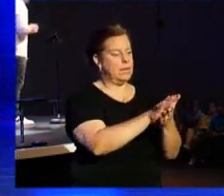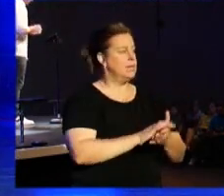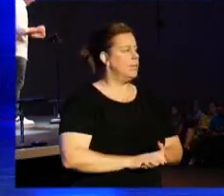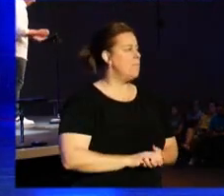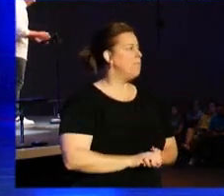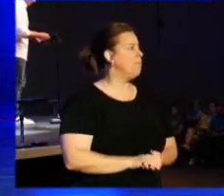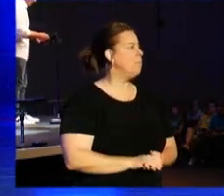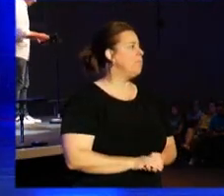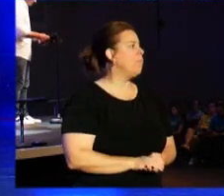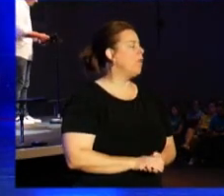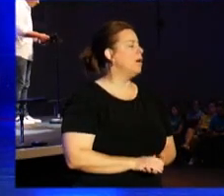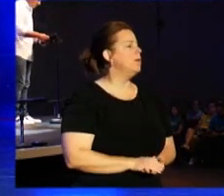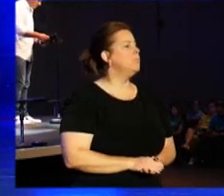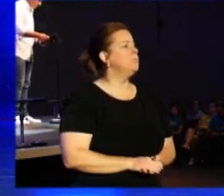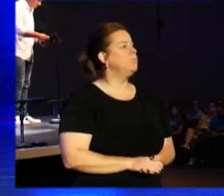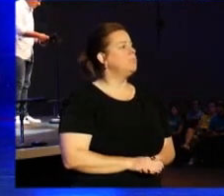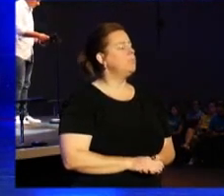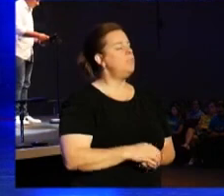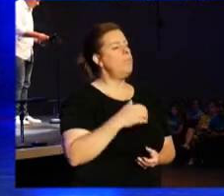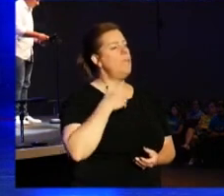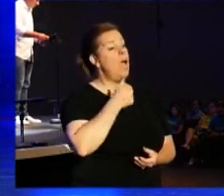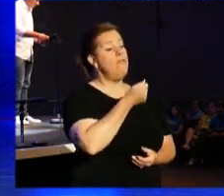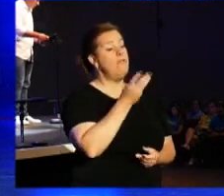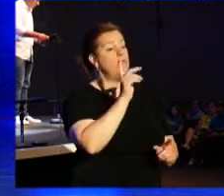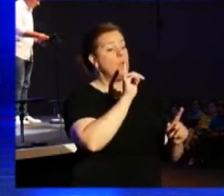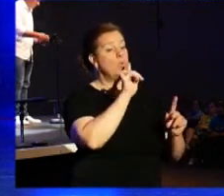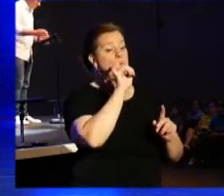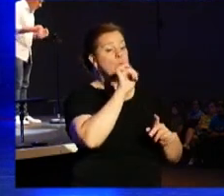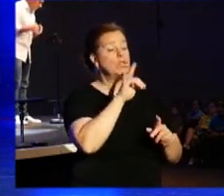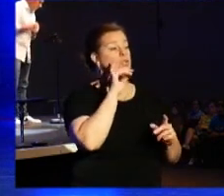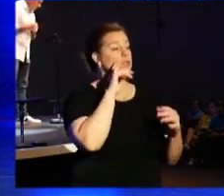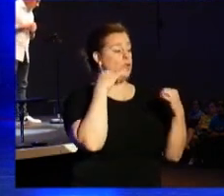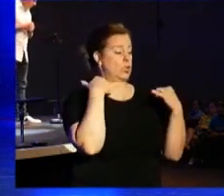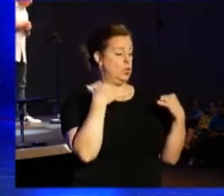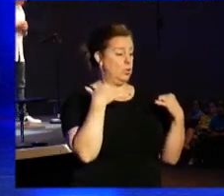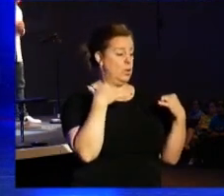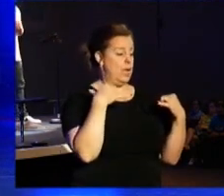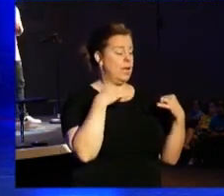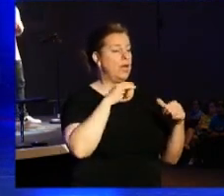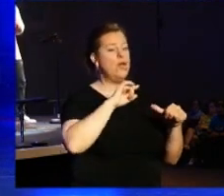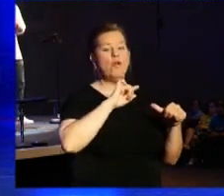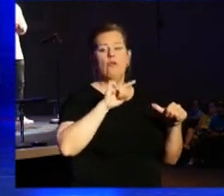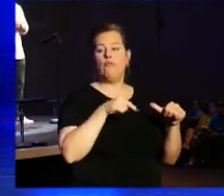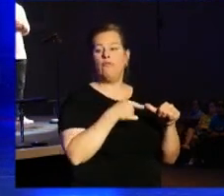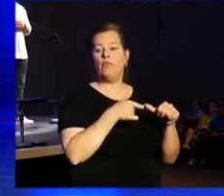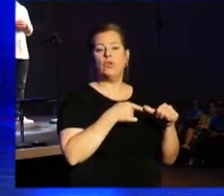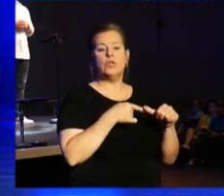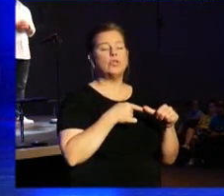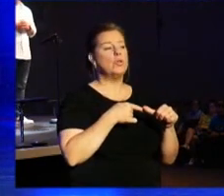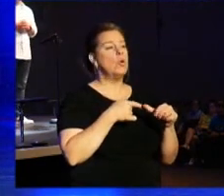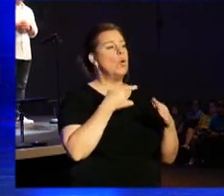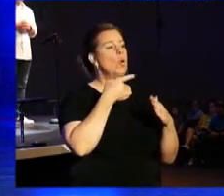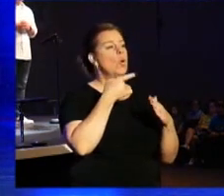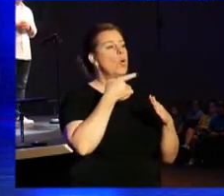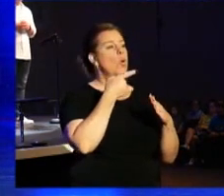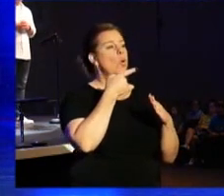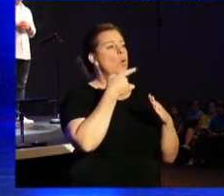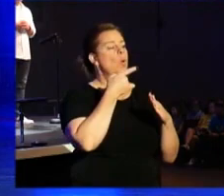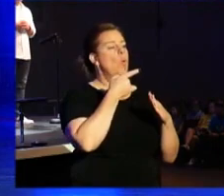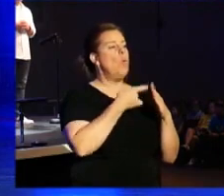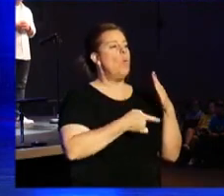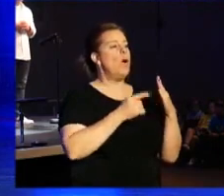So as we wrap up today, there's a few questions I want you to consider. First, what is your source of kindness?